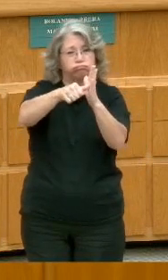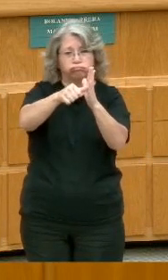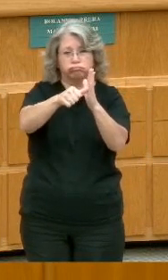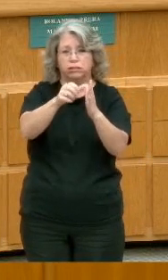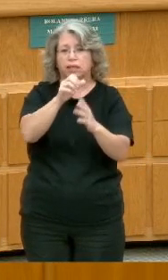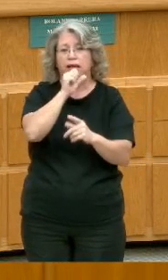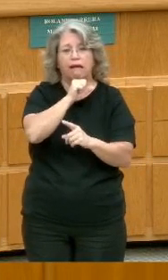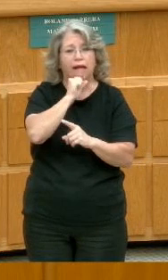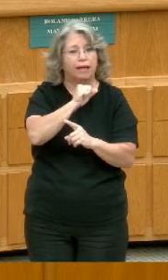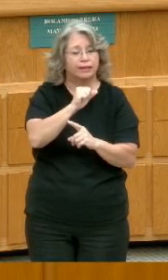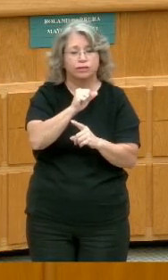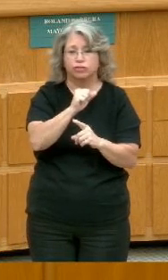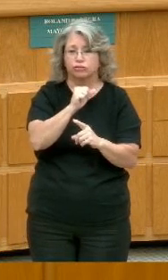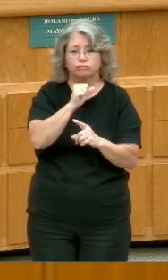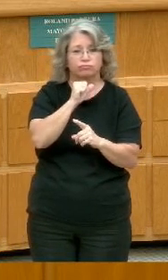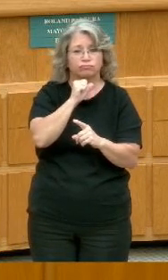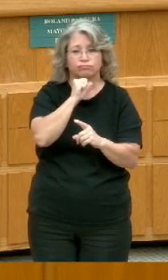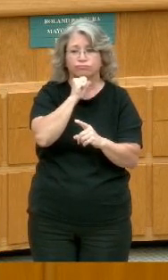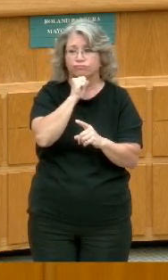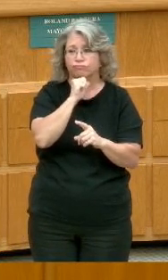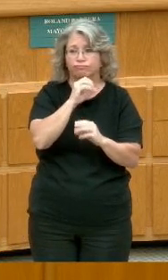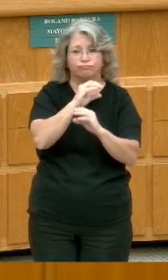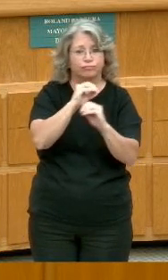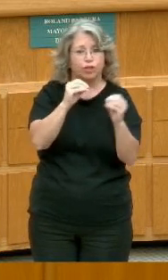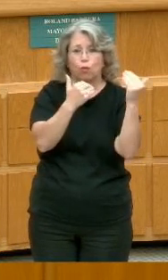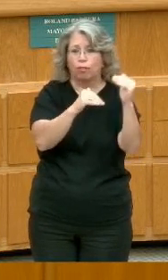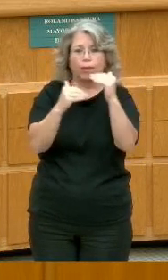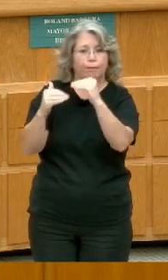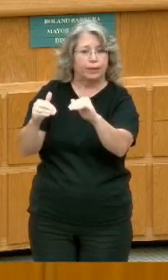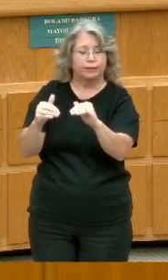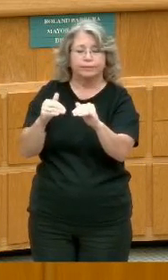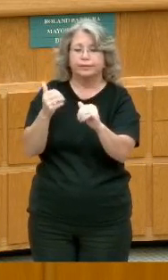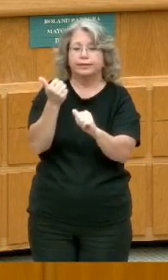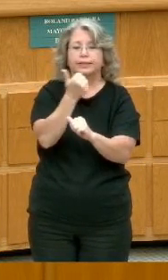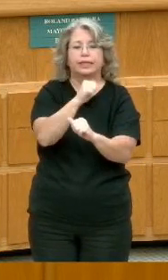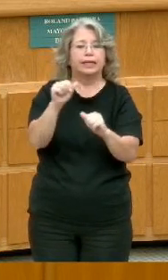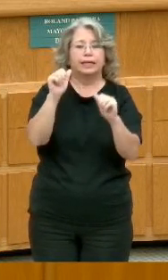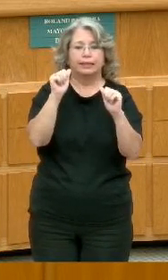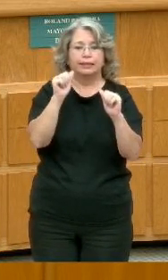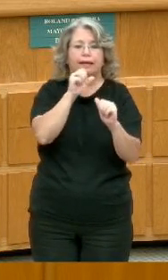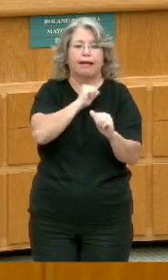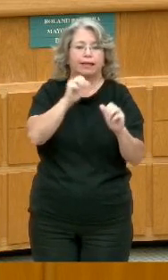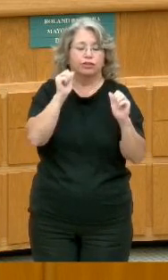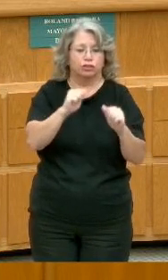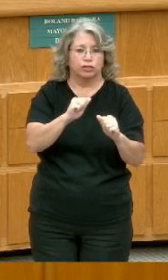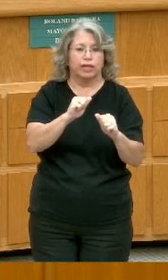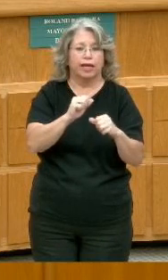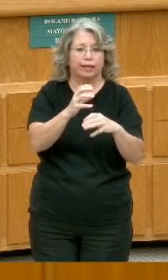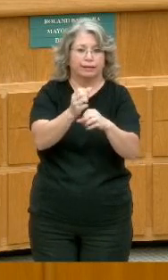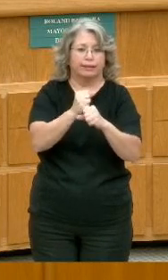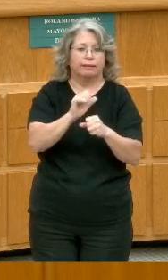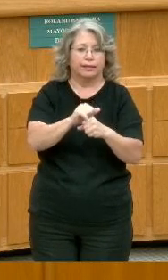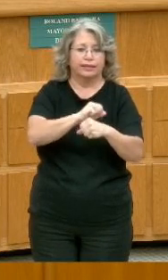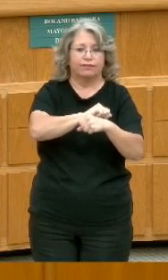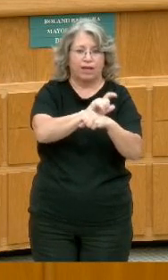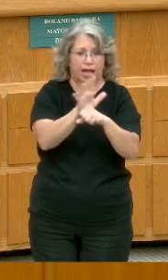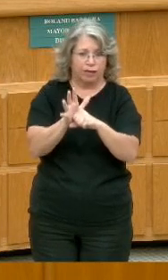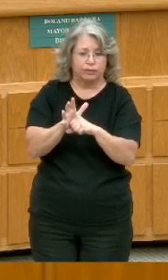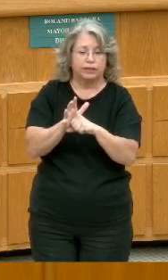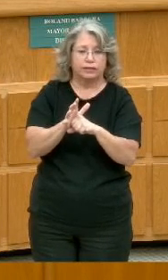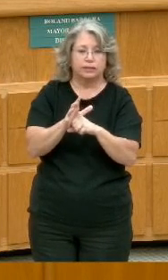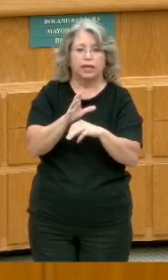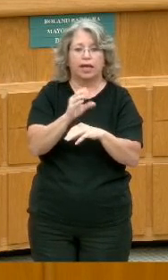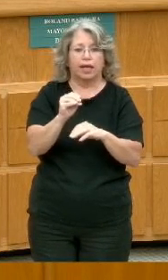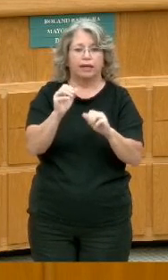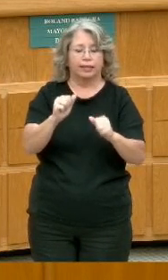prohibitor to getting the virus, and everybody needs to be aware of the health measures that should be taken to make sure you don't get the virus and to minimize the